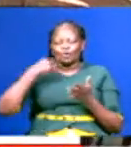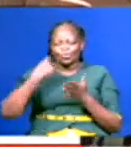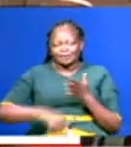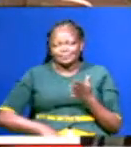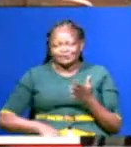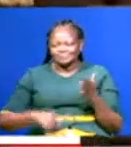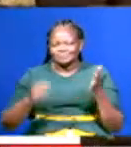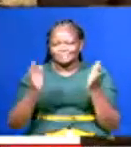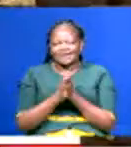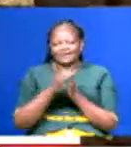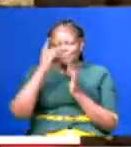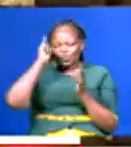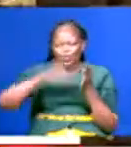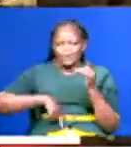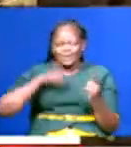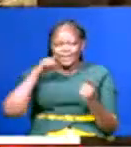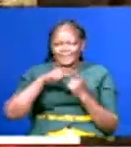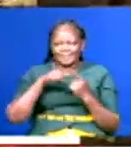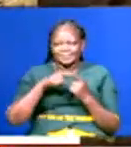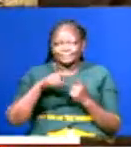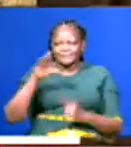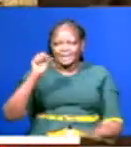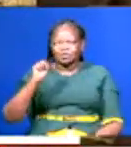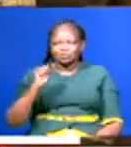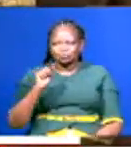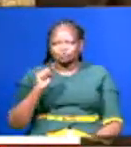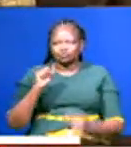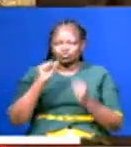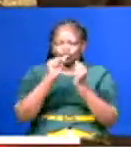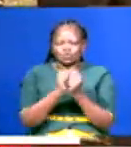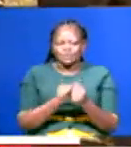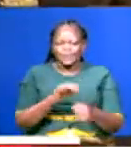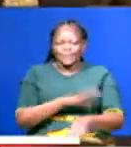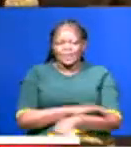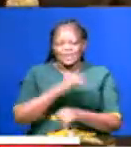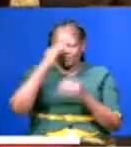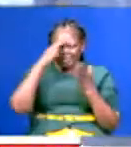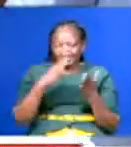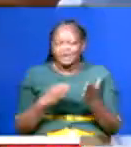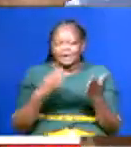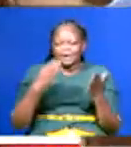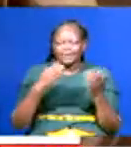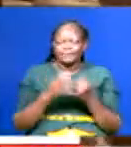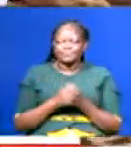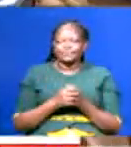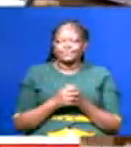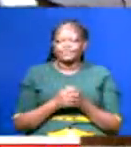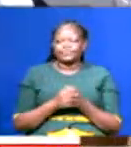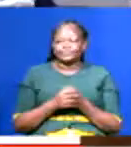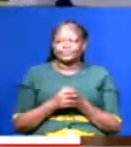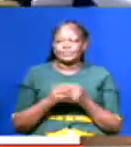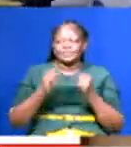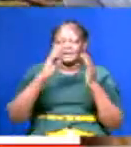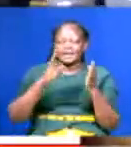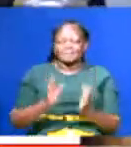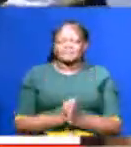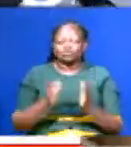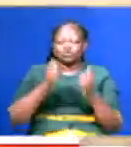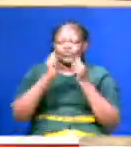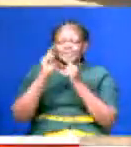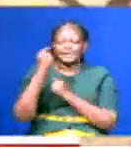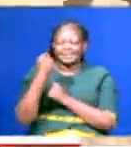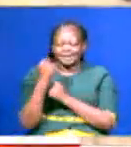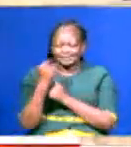and for what purpose. The CS was accompanied by Bomet Governor Professor Hilary Barchok, Director General of Sports Kenya Pius